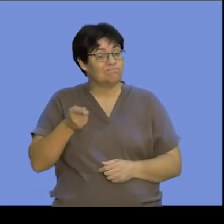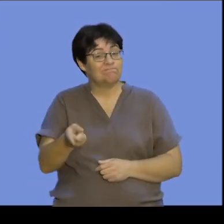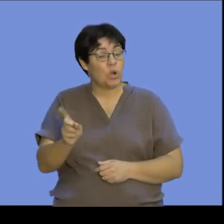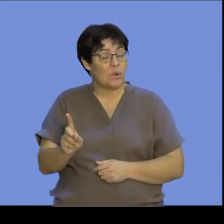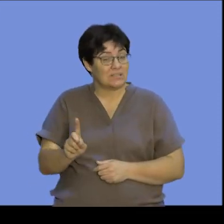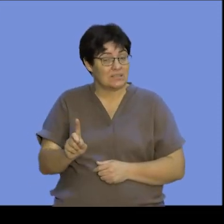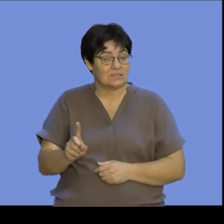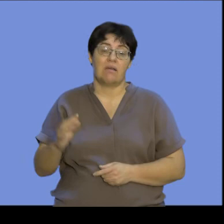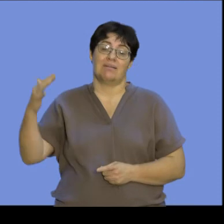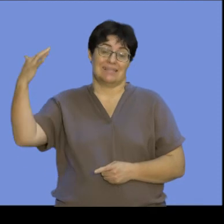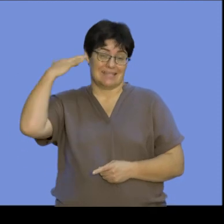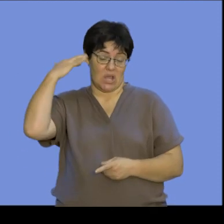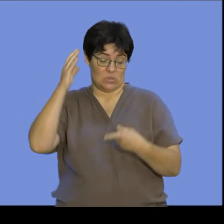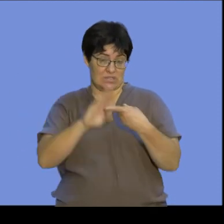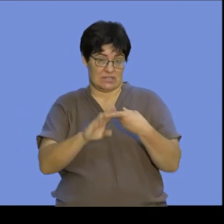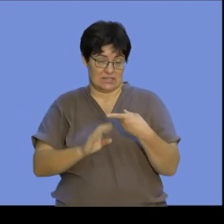sound.